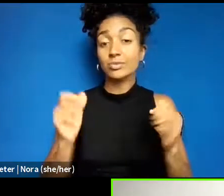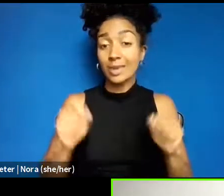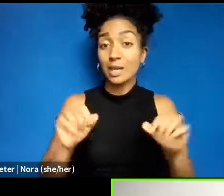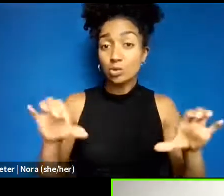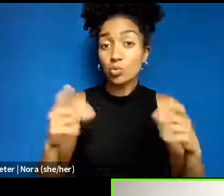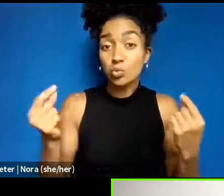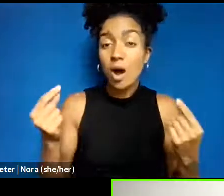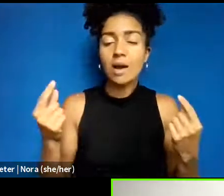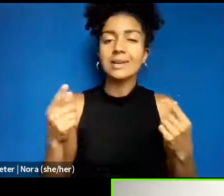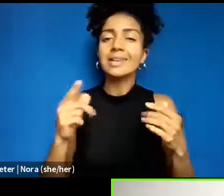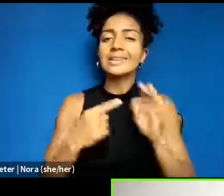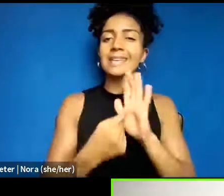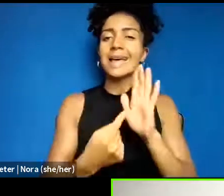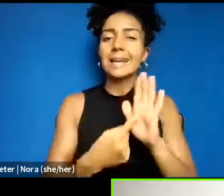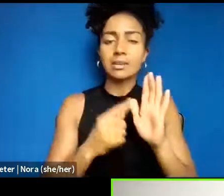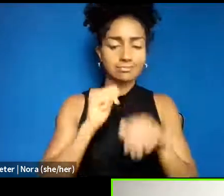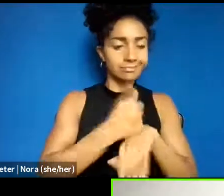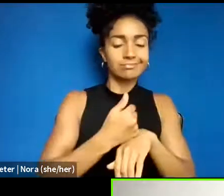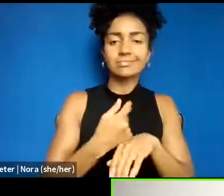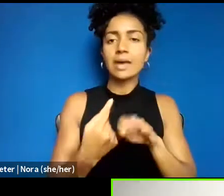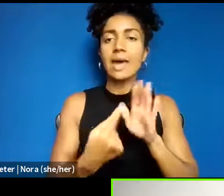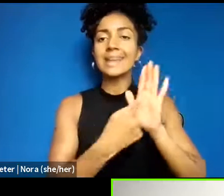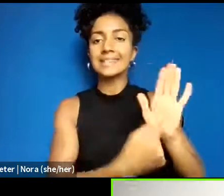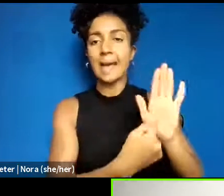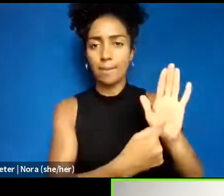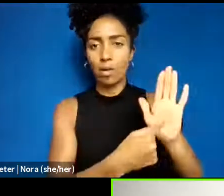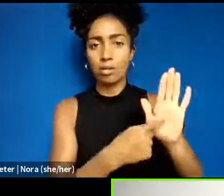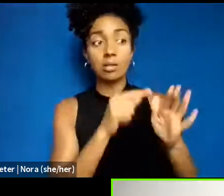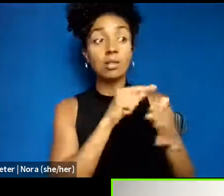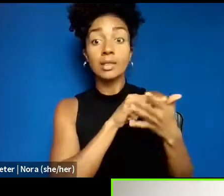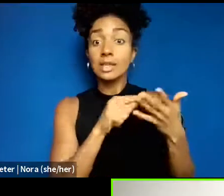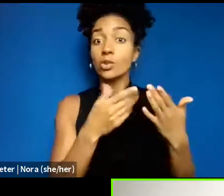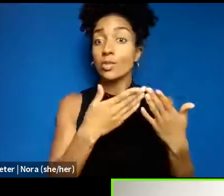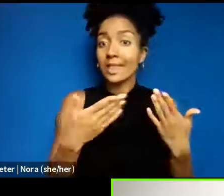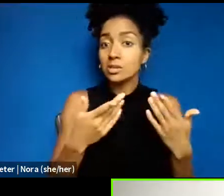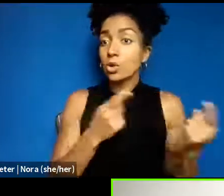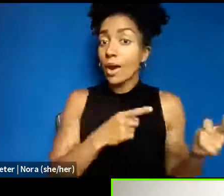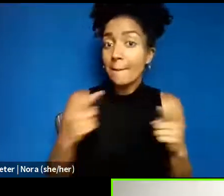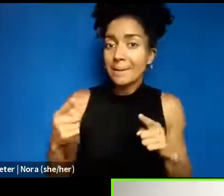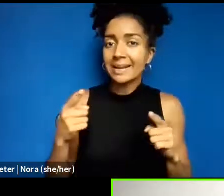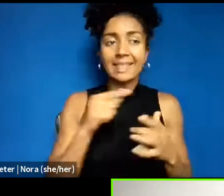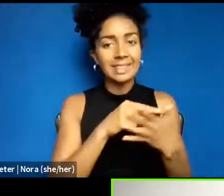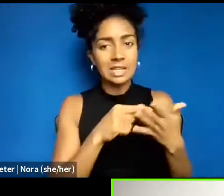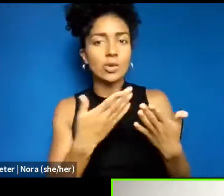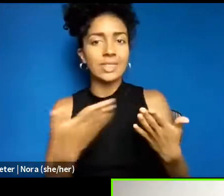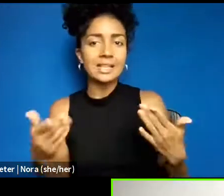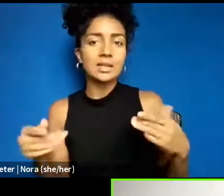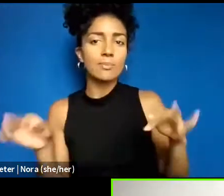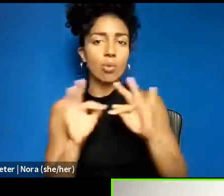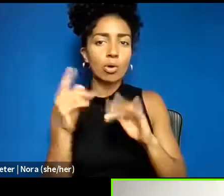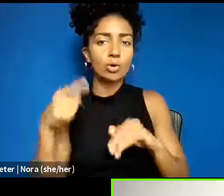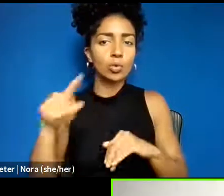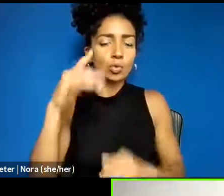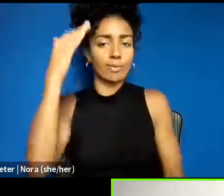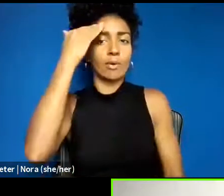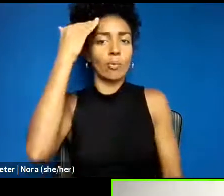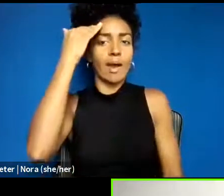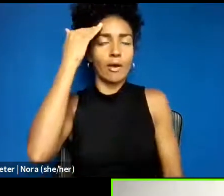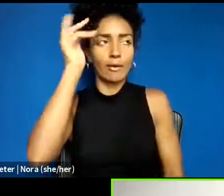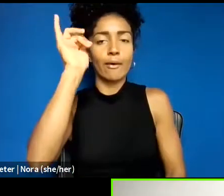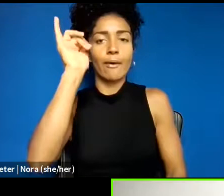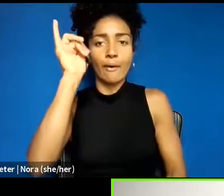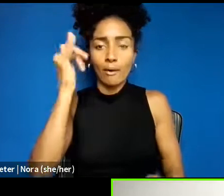things that you should be aware of. These are the things that are important to your team members or teammates. And then creating